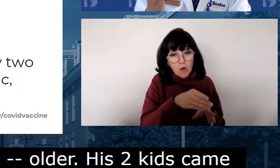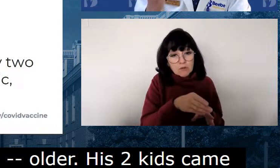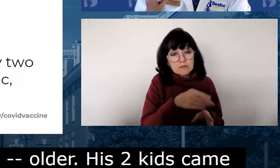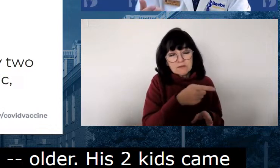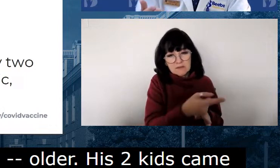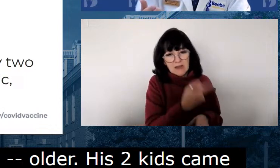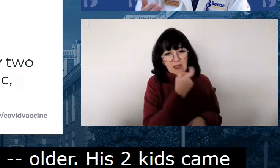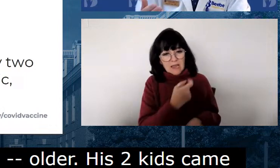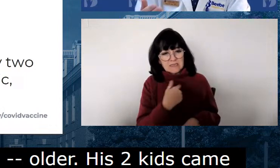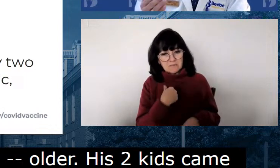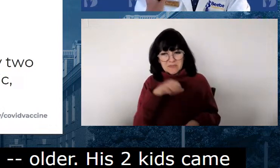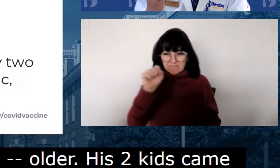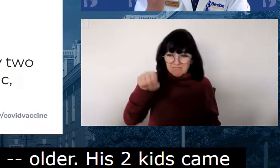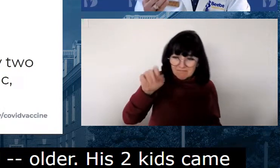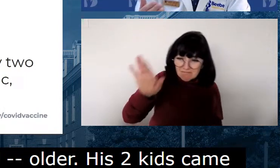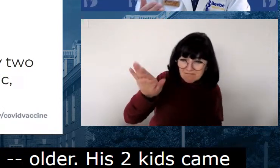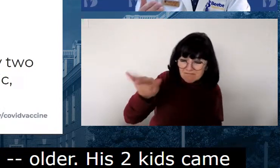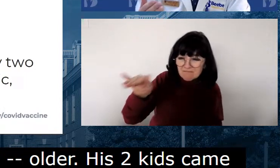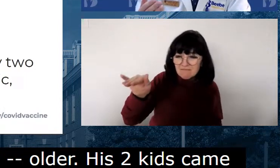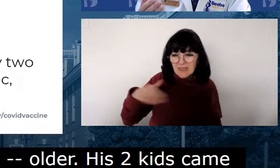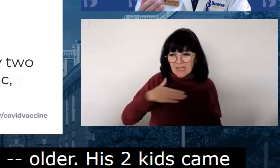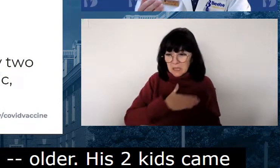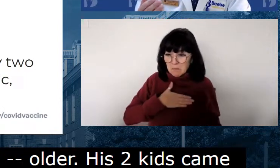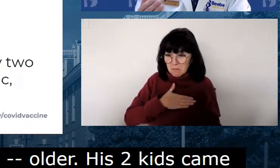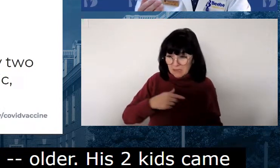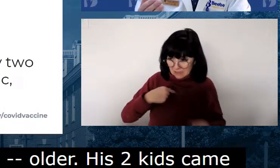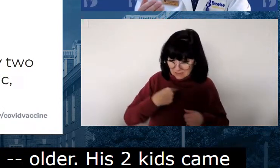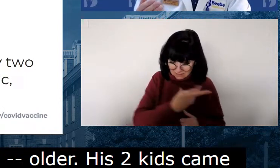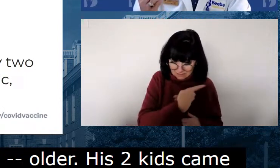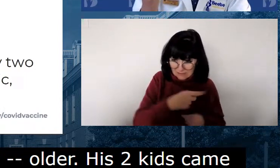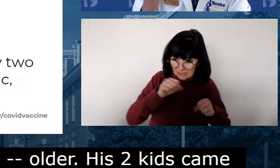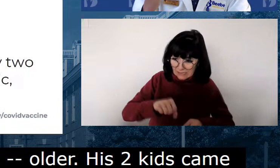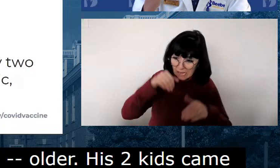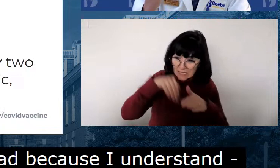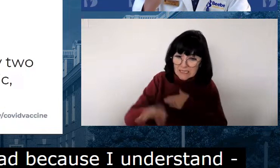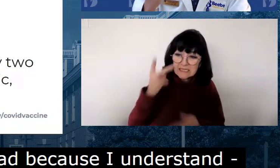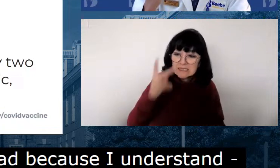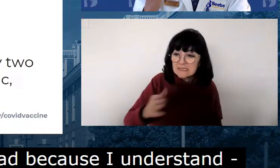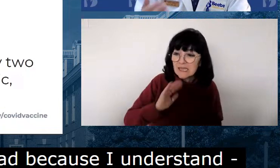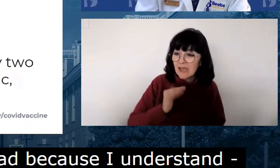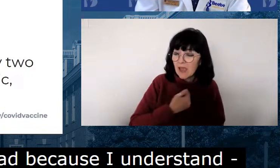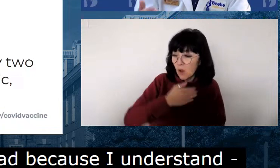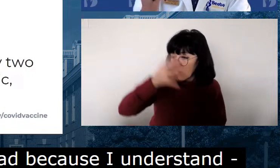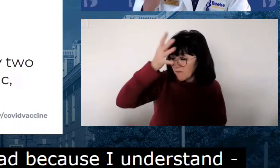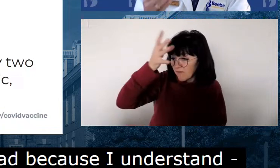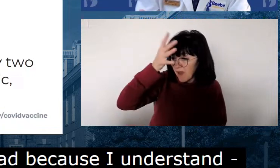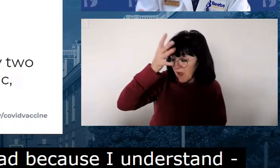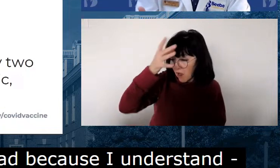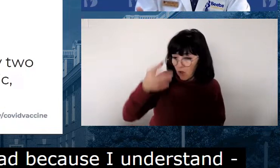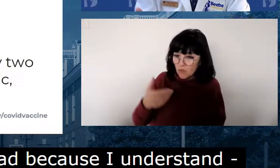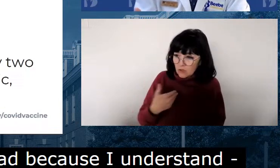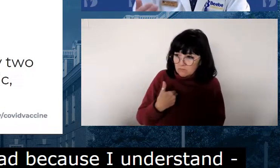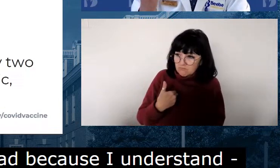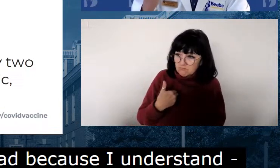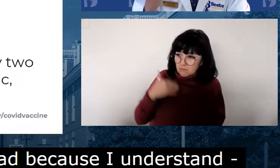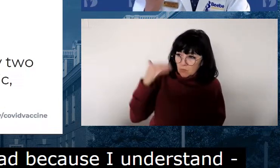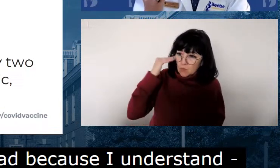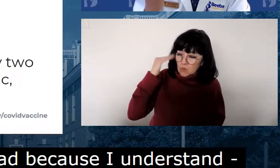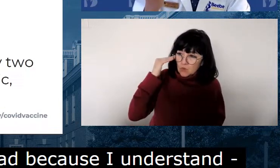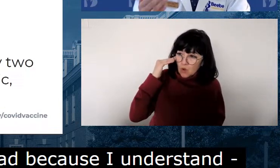because we understand he's going to die. And we had this rule about 1